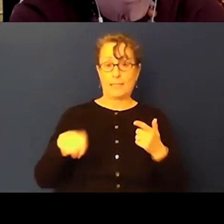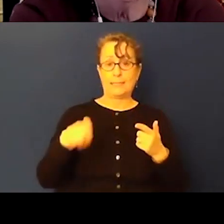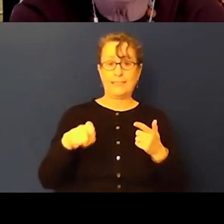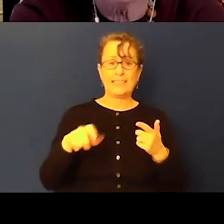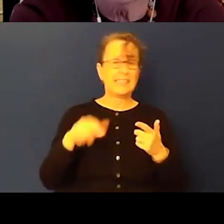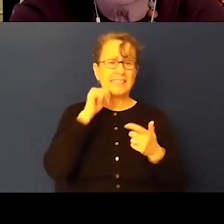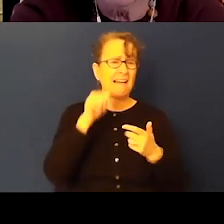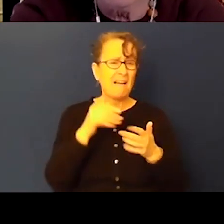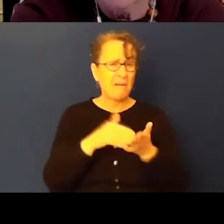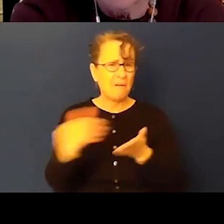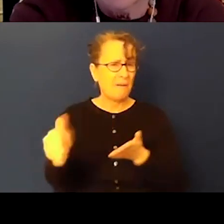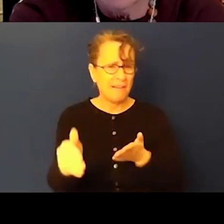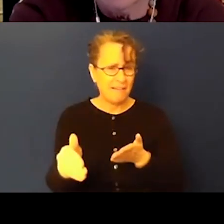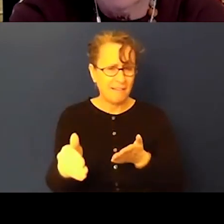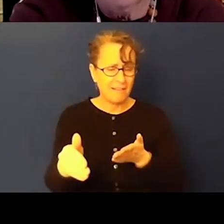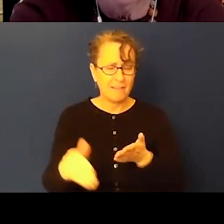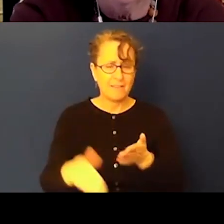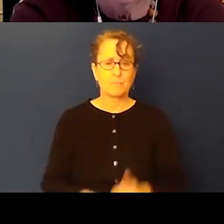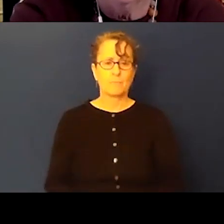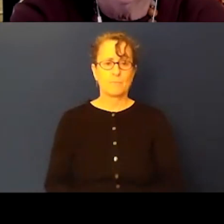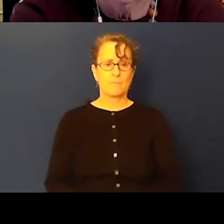But